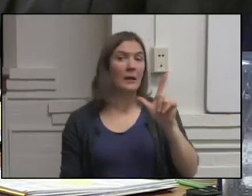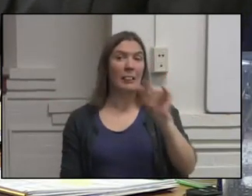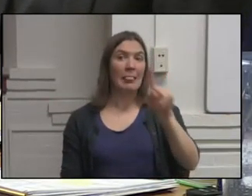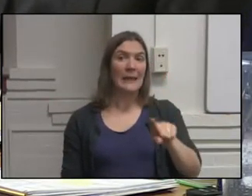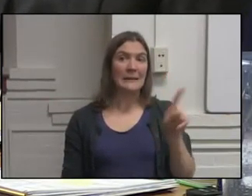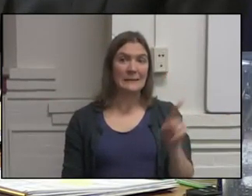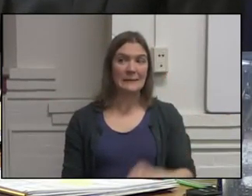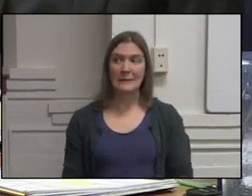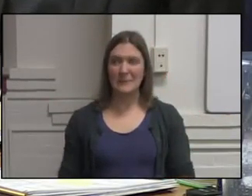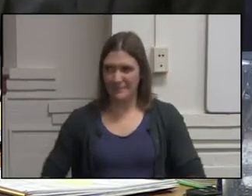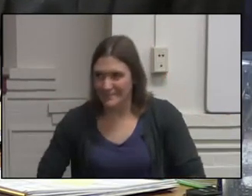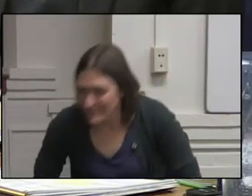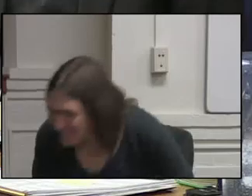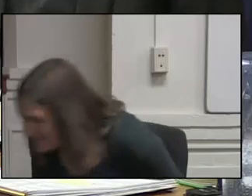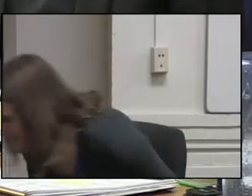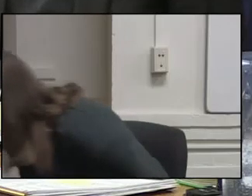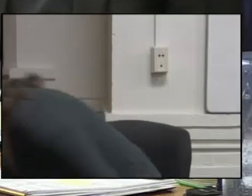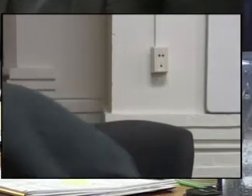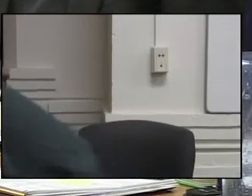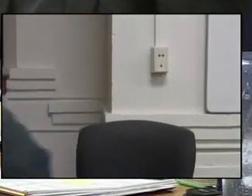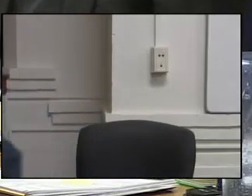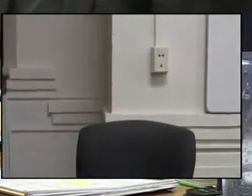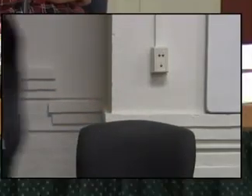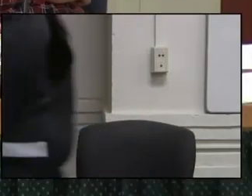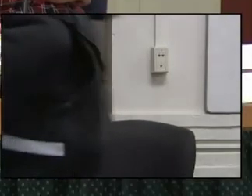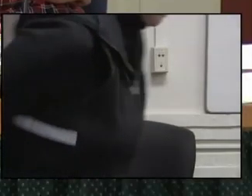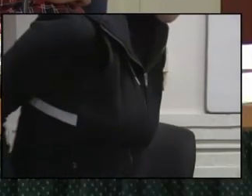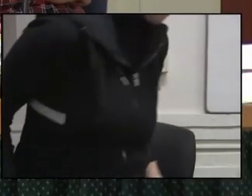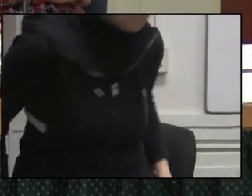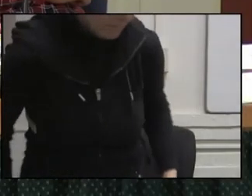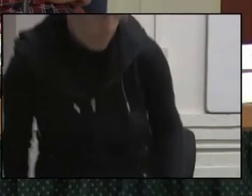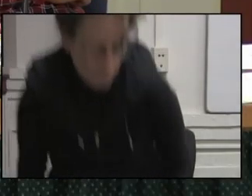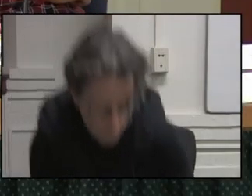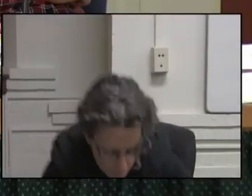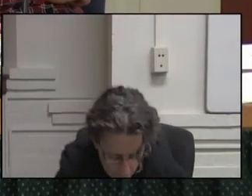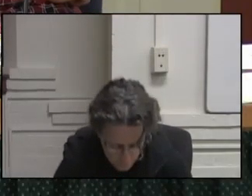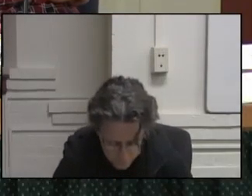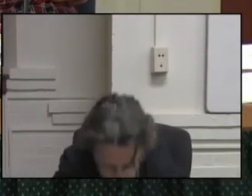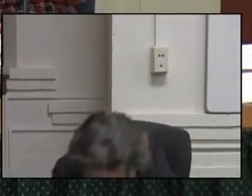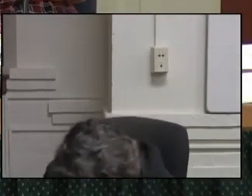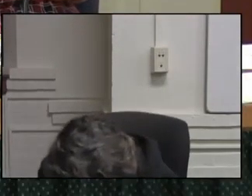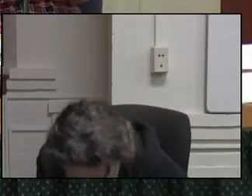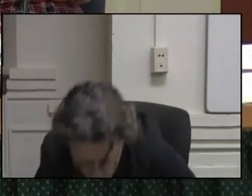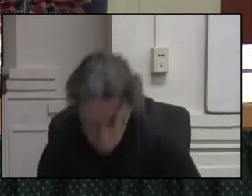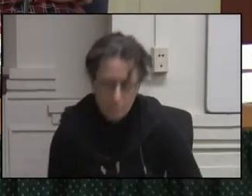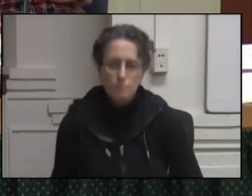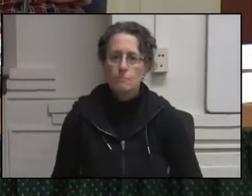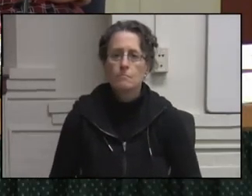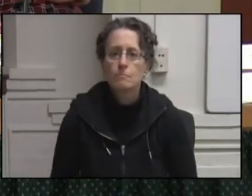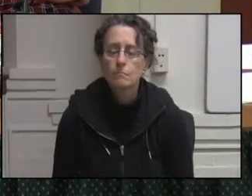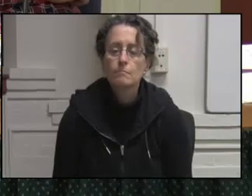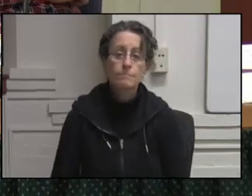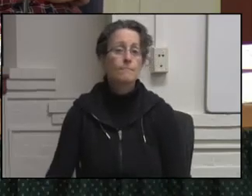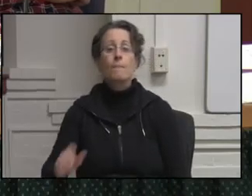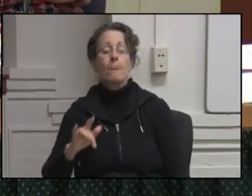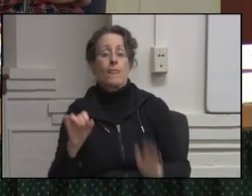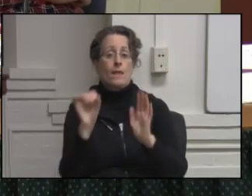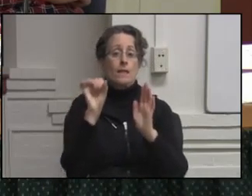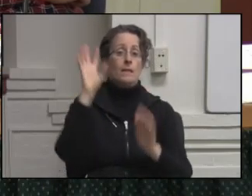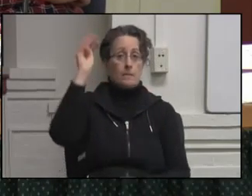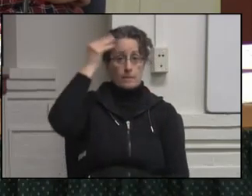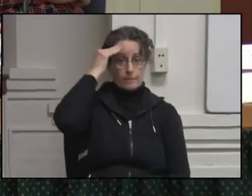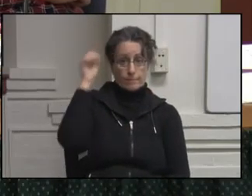something? The state, in designating this contractor, went through an RFP process